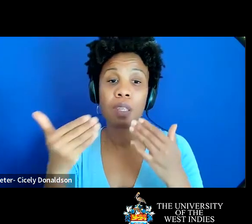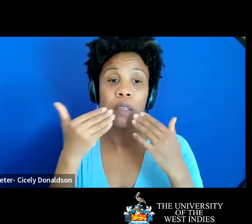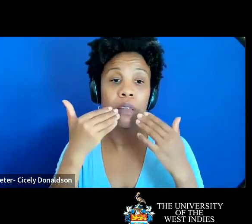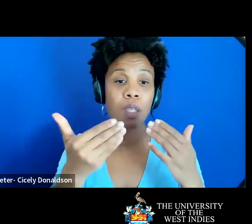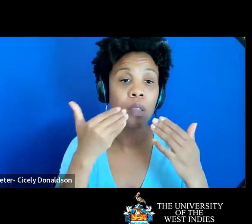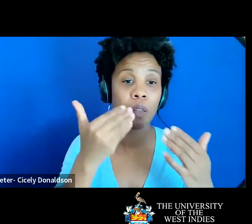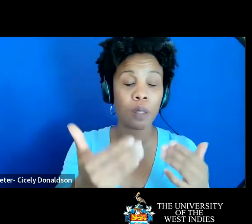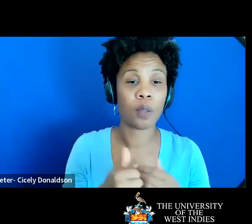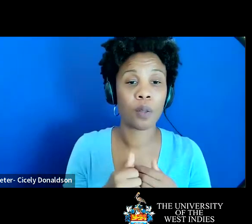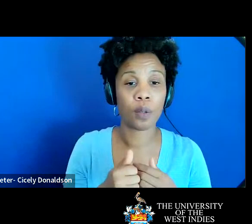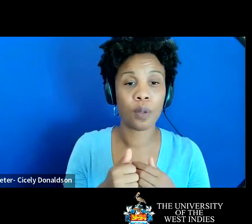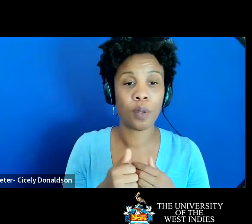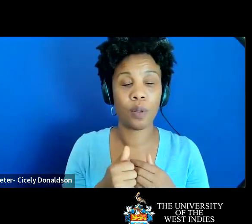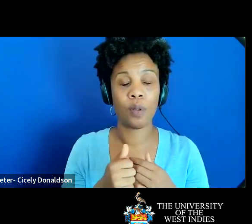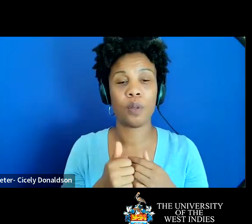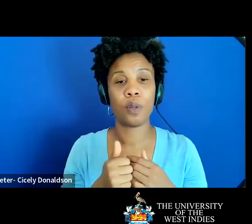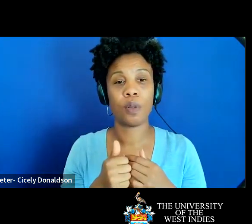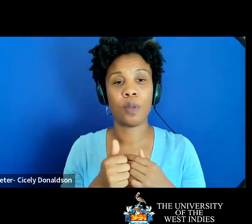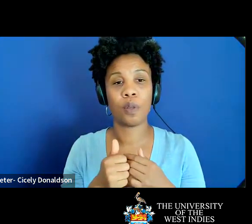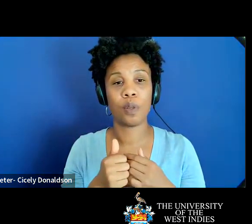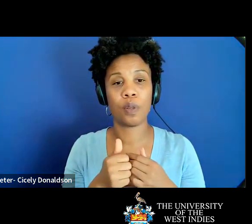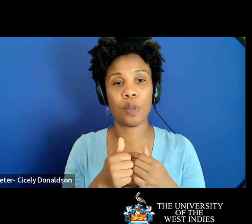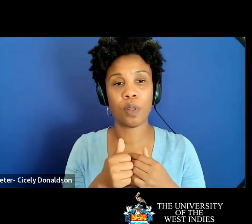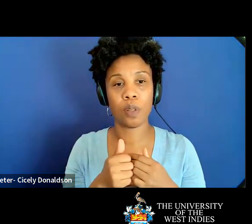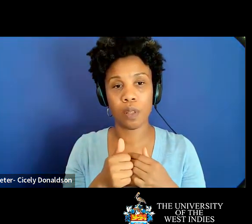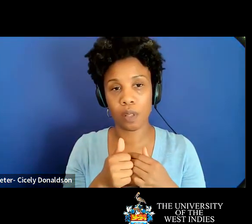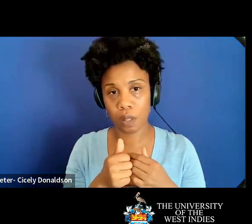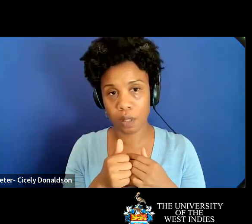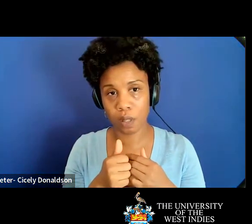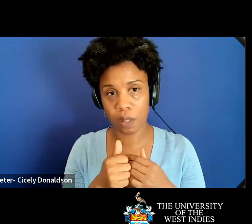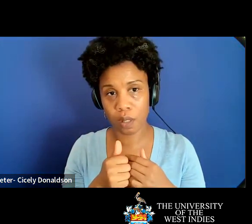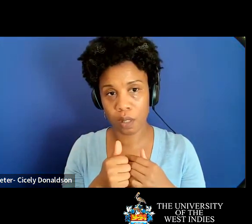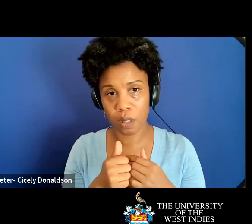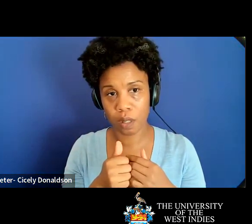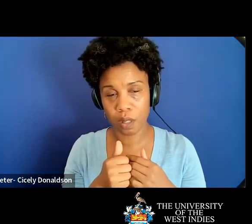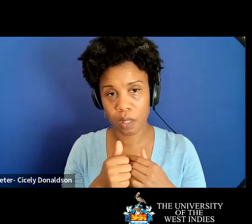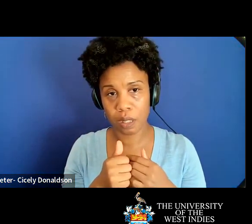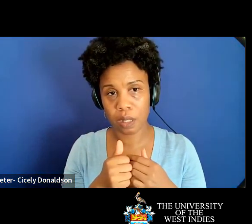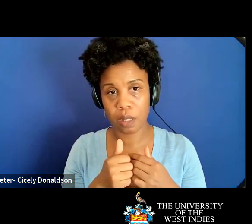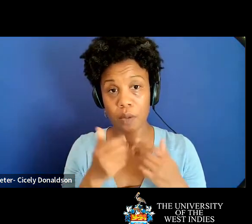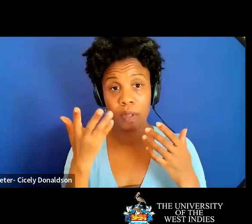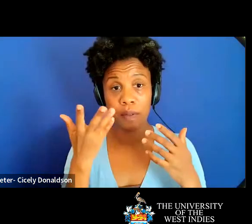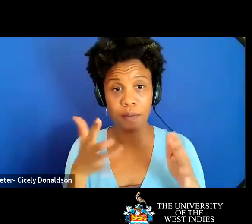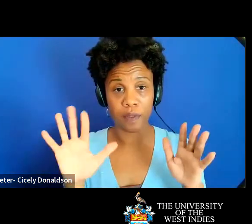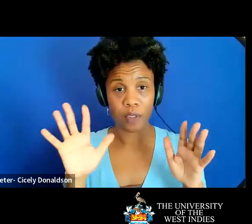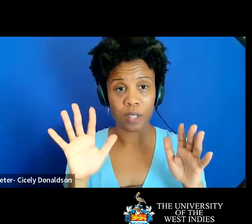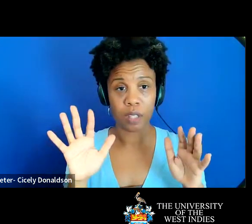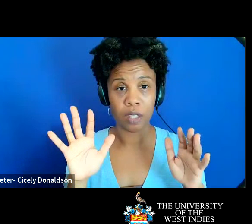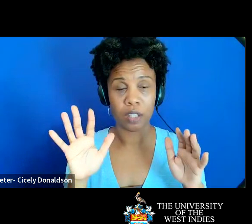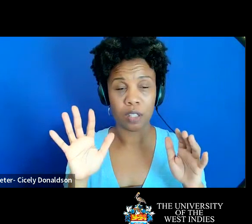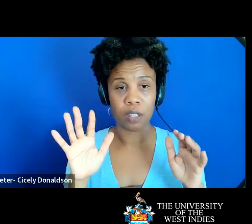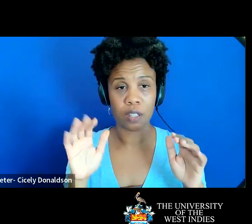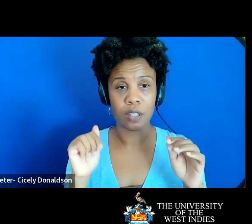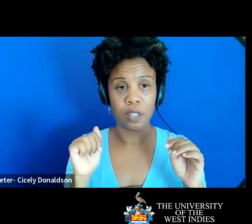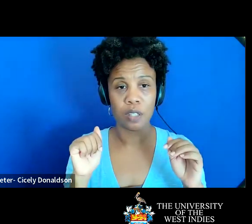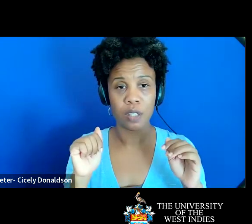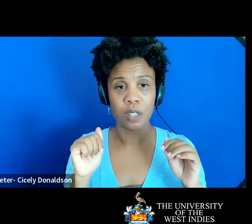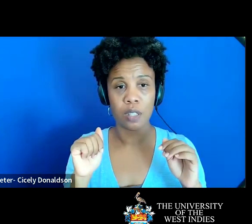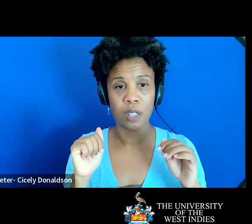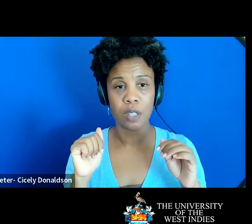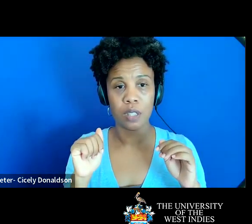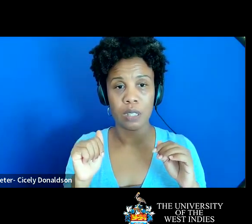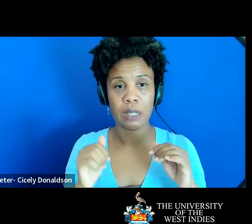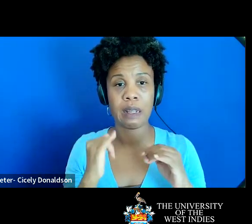the members of the committee for 5 minutes of their time as we do a final